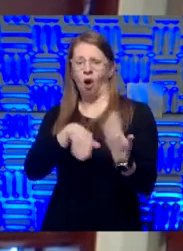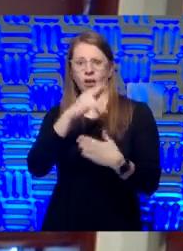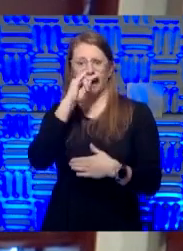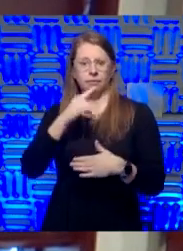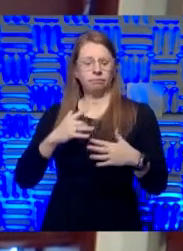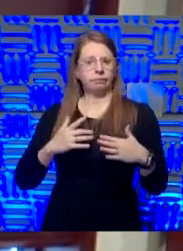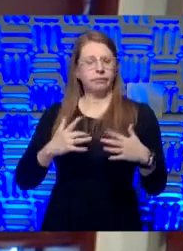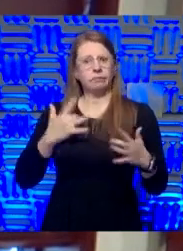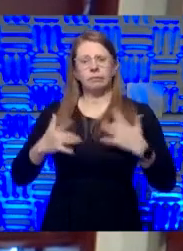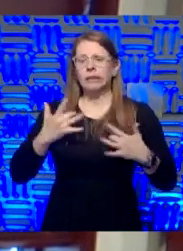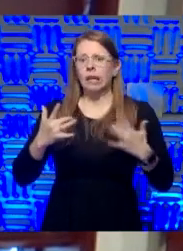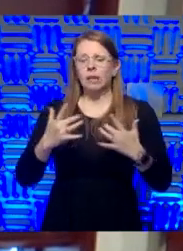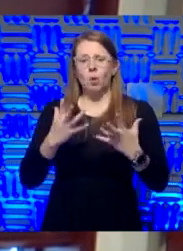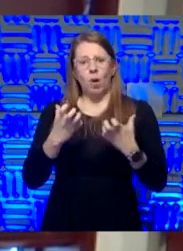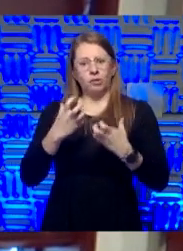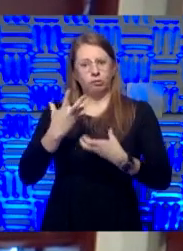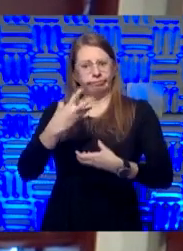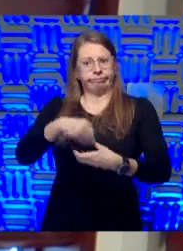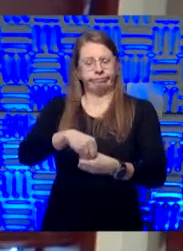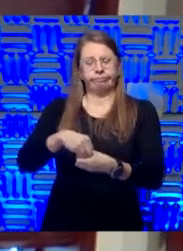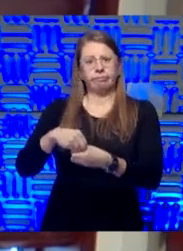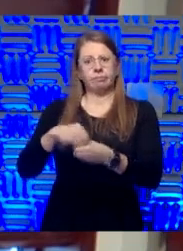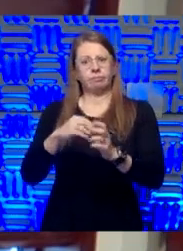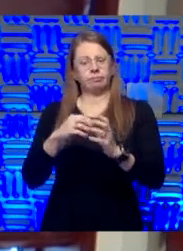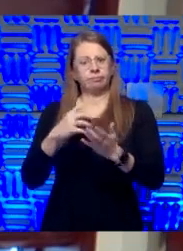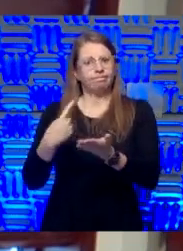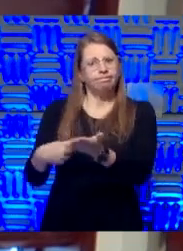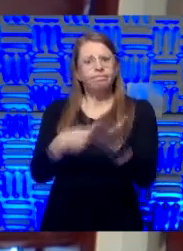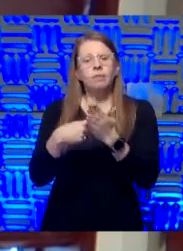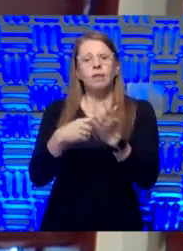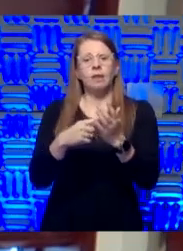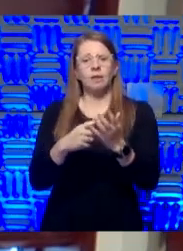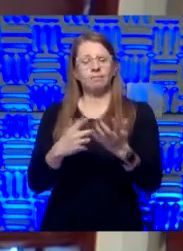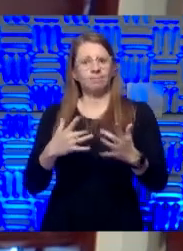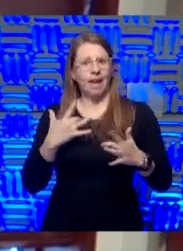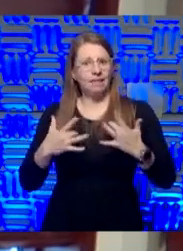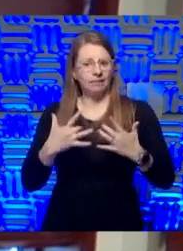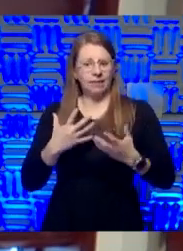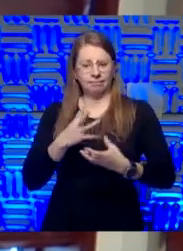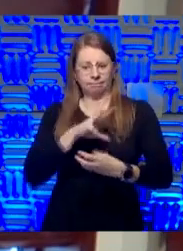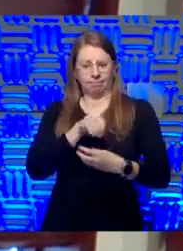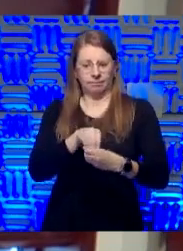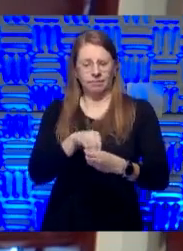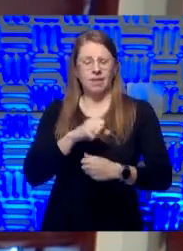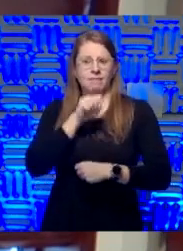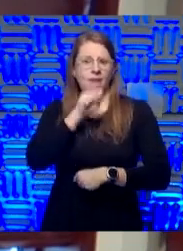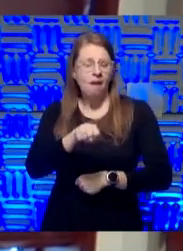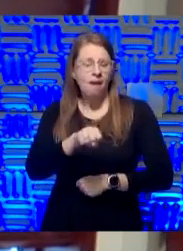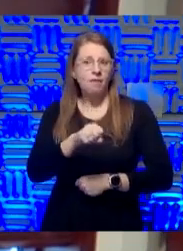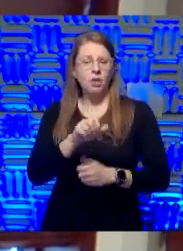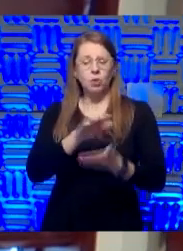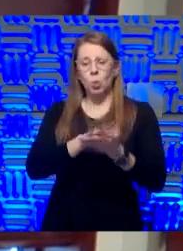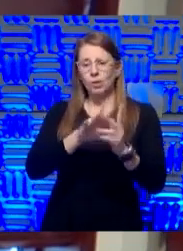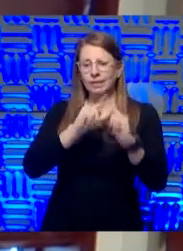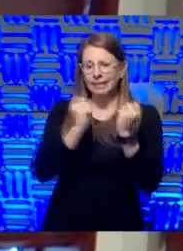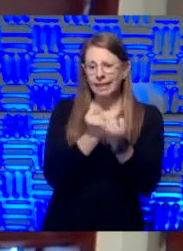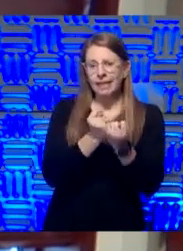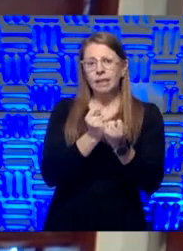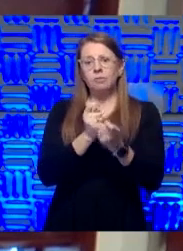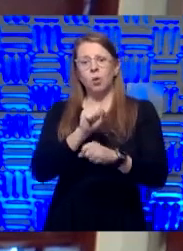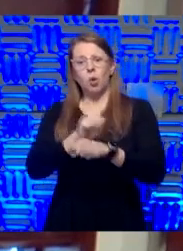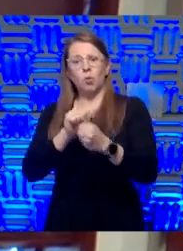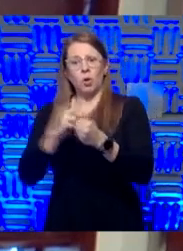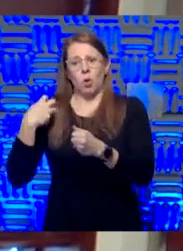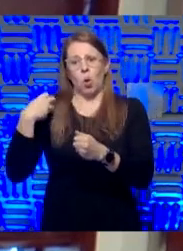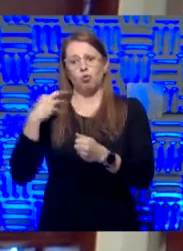to re-engage with their peers, to re-engage in an activity they love, to be part of a school program, a school team, to work with their school coach